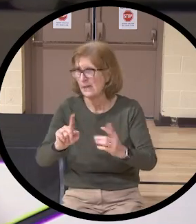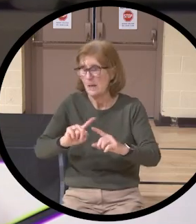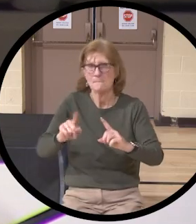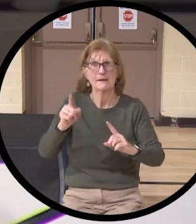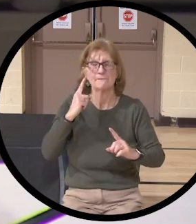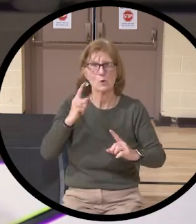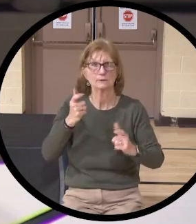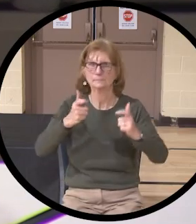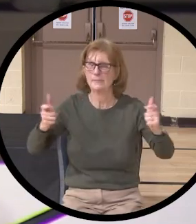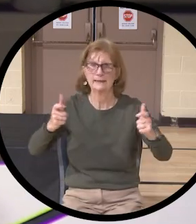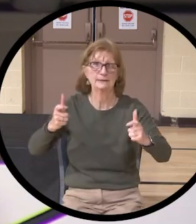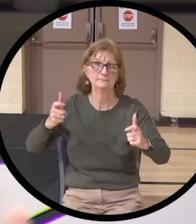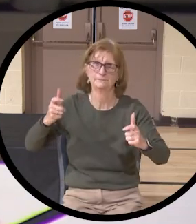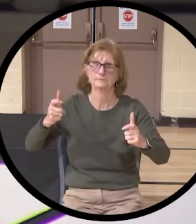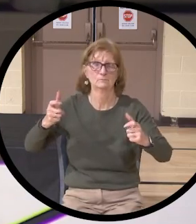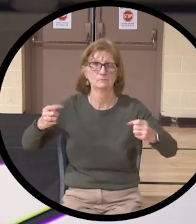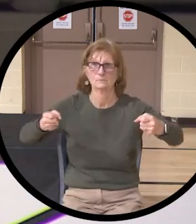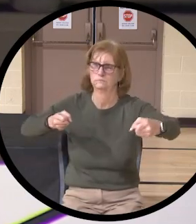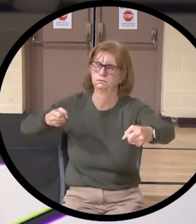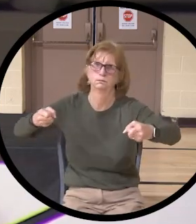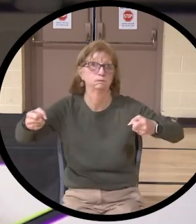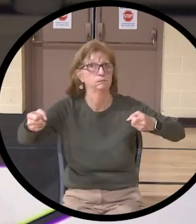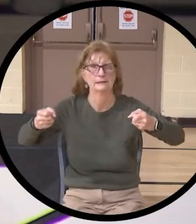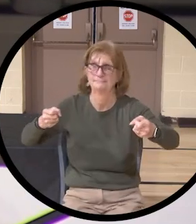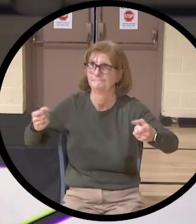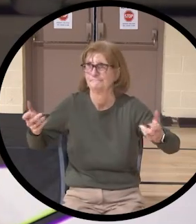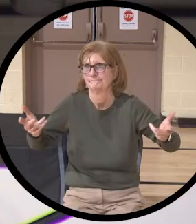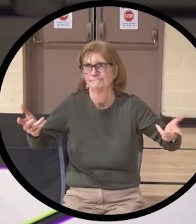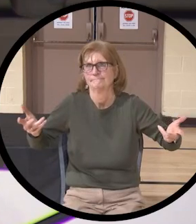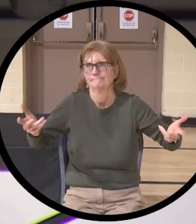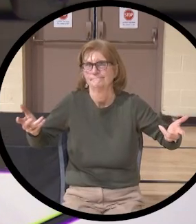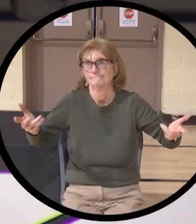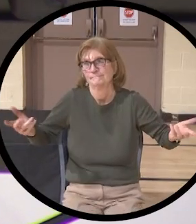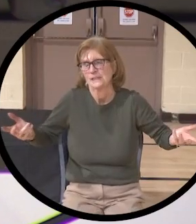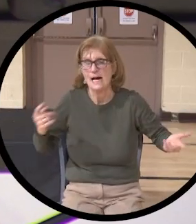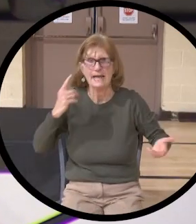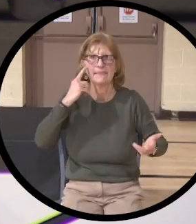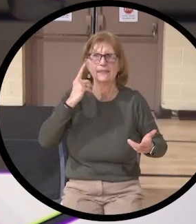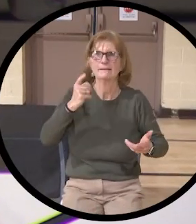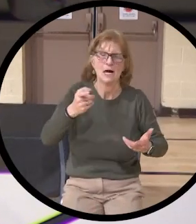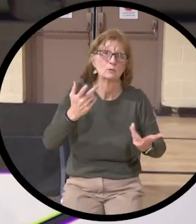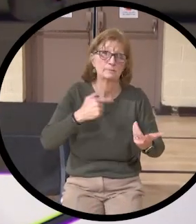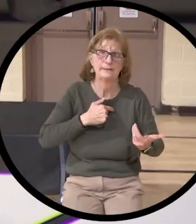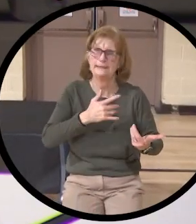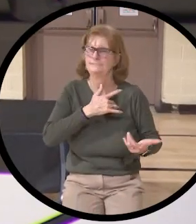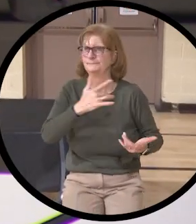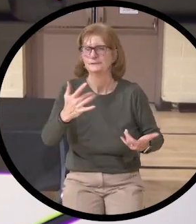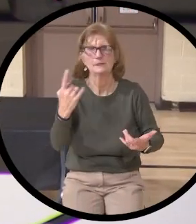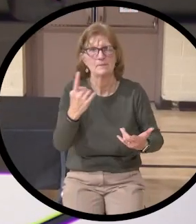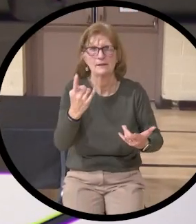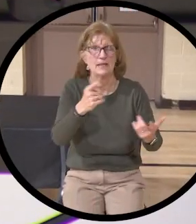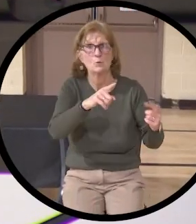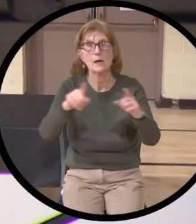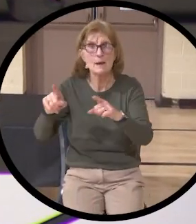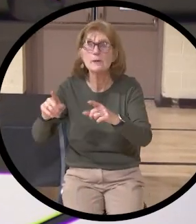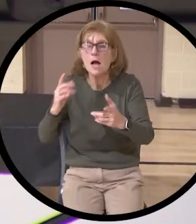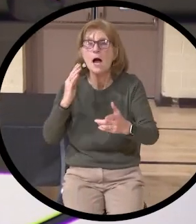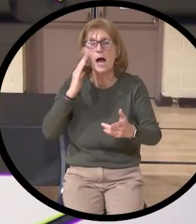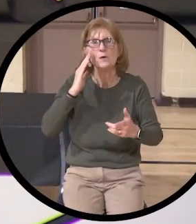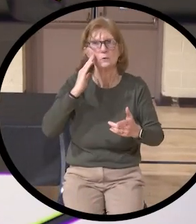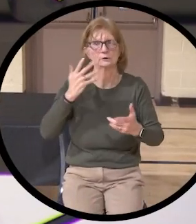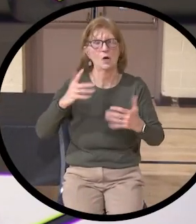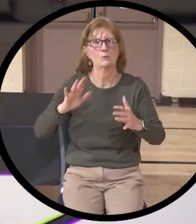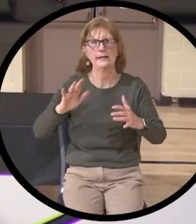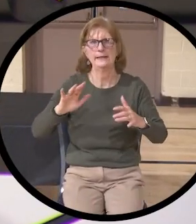be a problem that we face in the coming years, I think. And it's already a challenge because when we